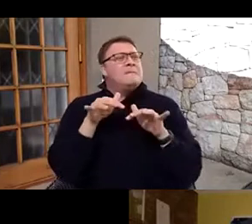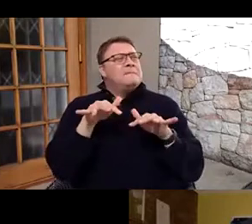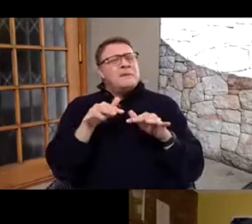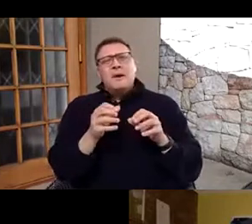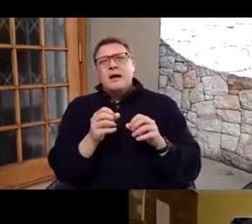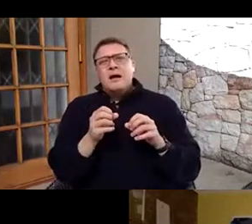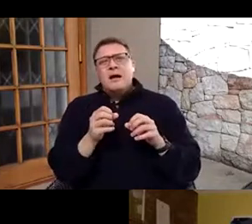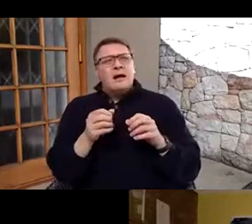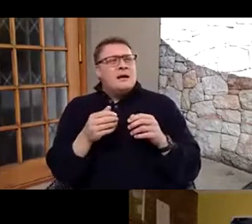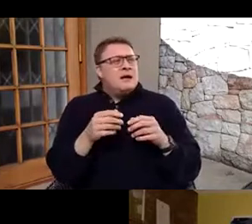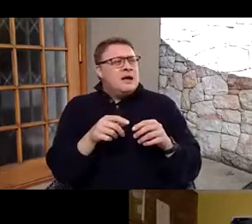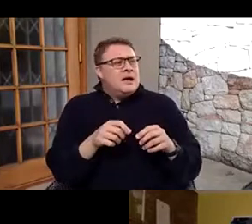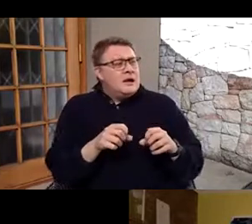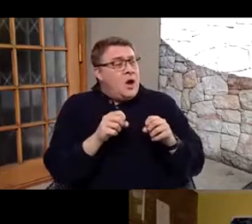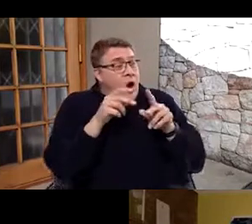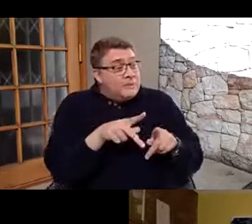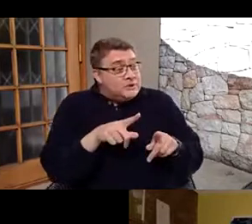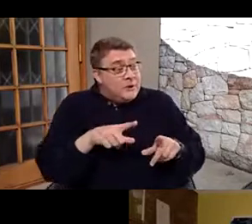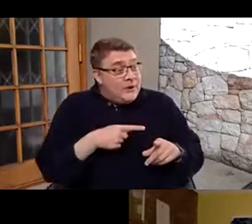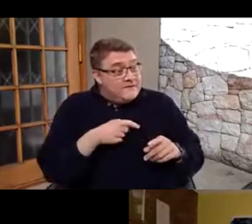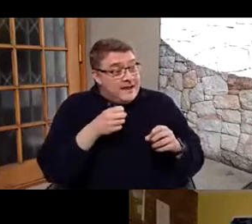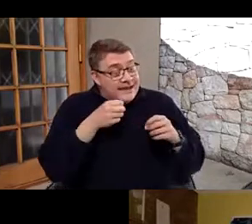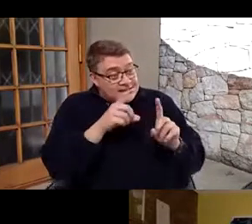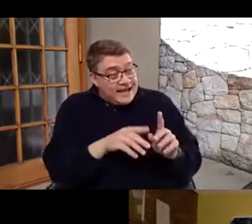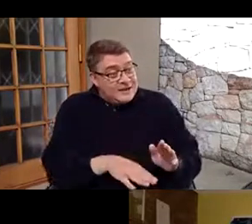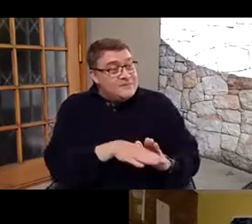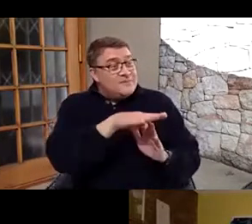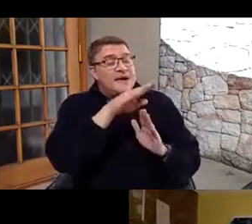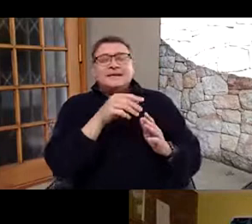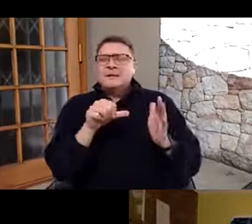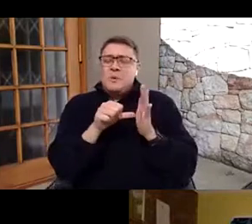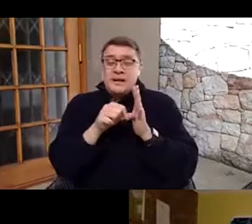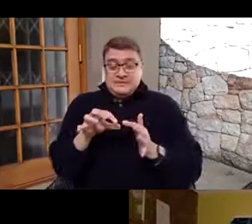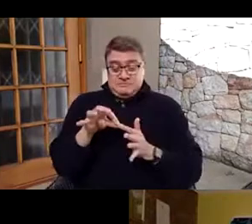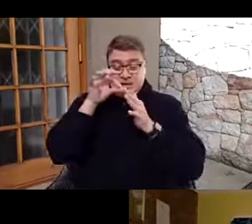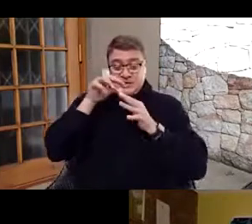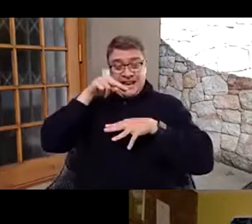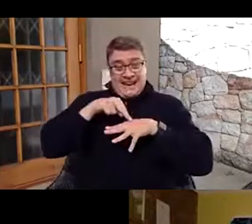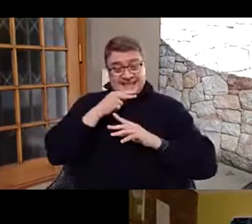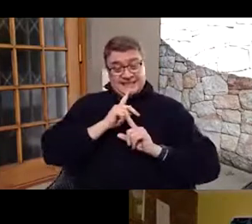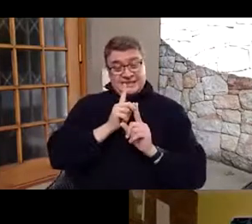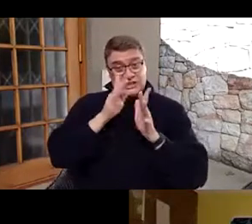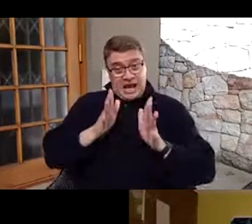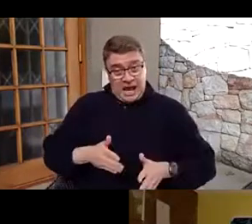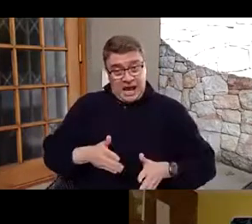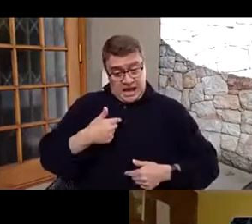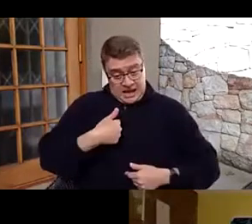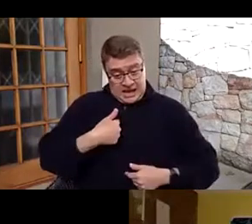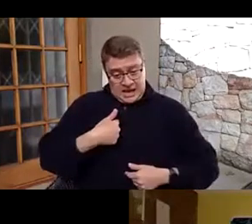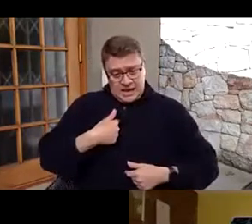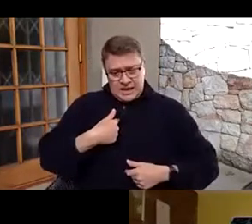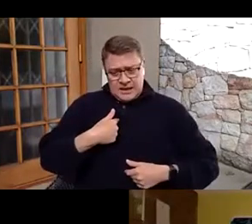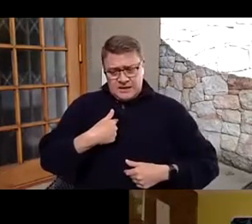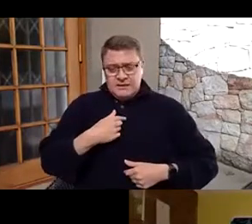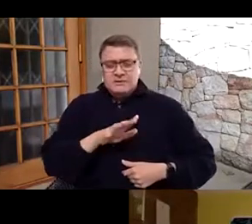comes close to my heart that as a special need teacher, that some kids that struggle, you kind of put them aside and say, you know